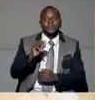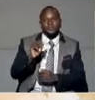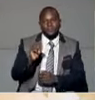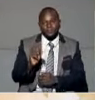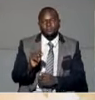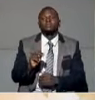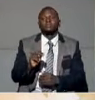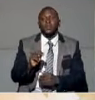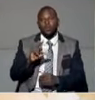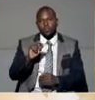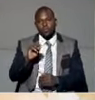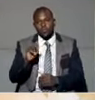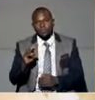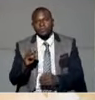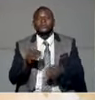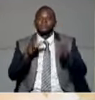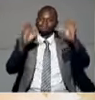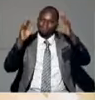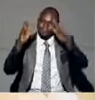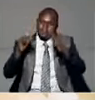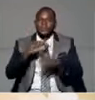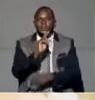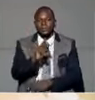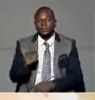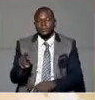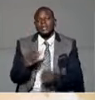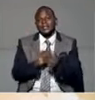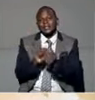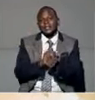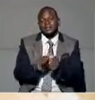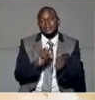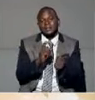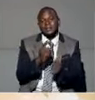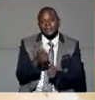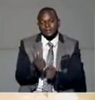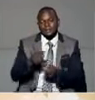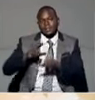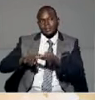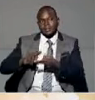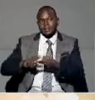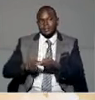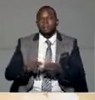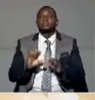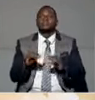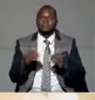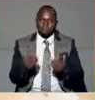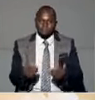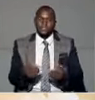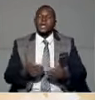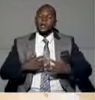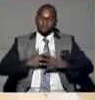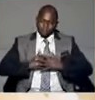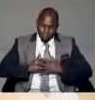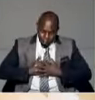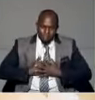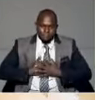will be celebrated in Kitgum District on Saturday, the 16th of February. And I'm privileged to